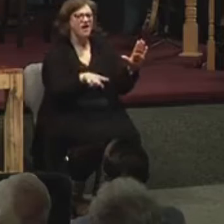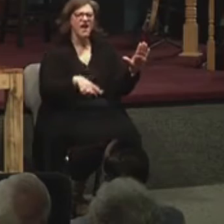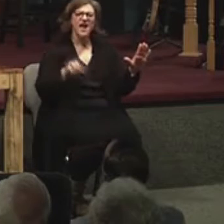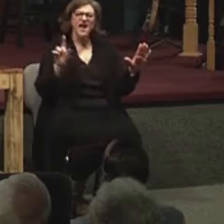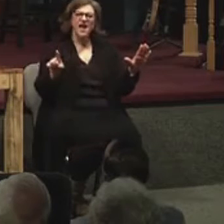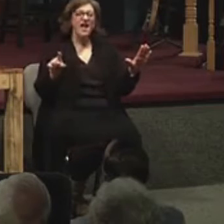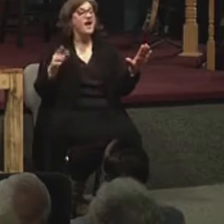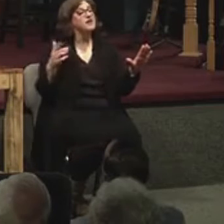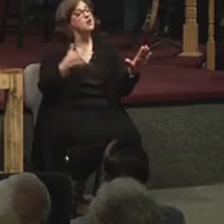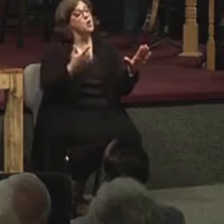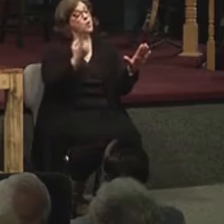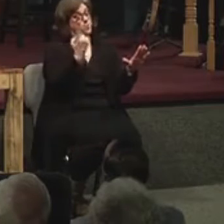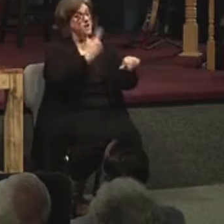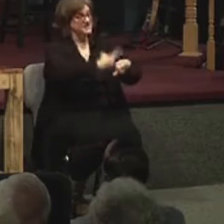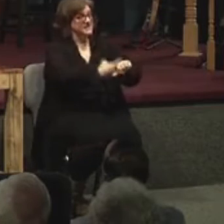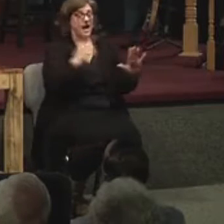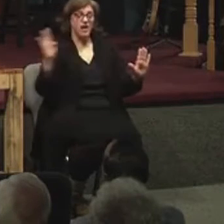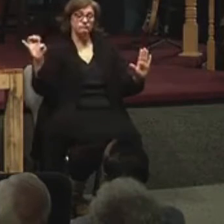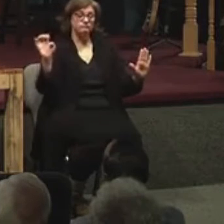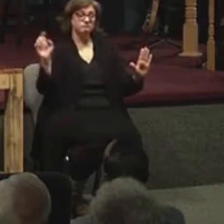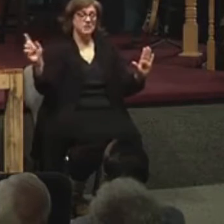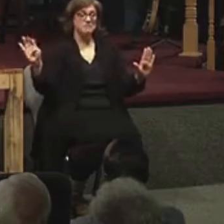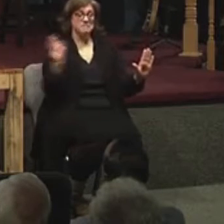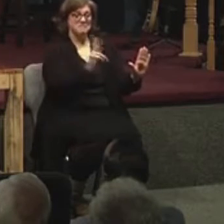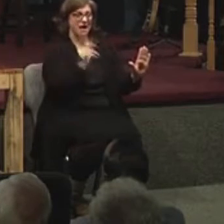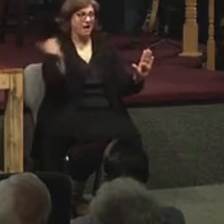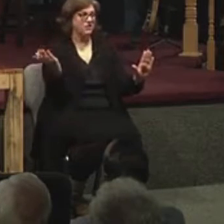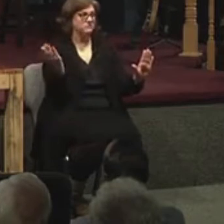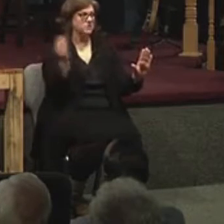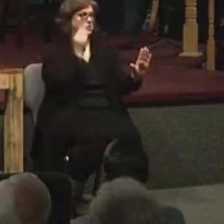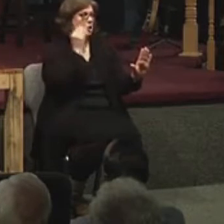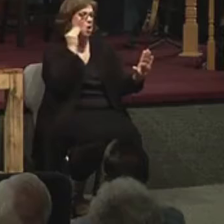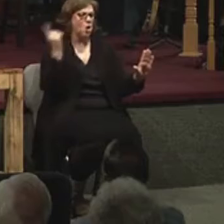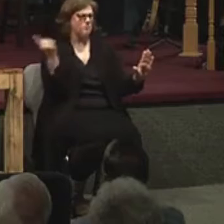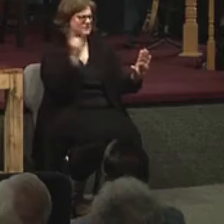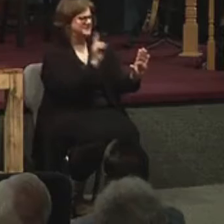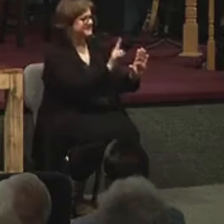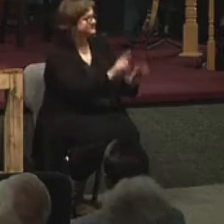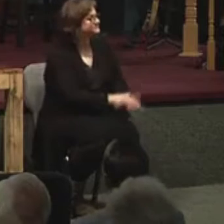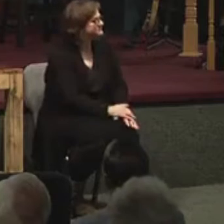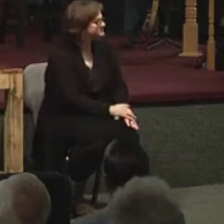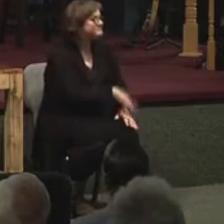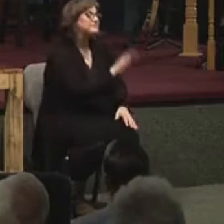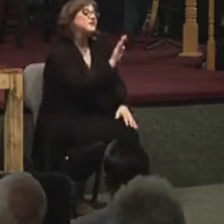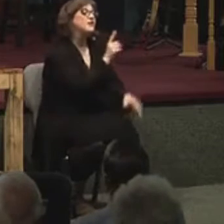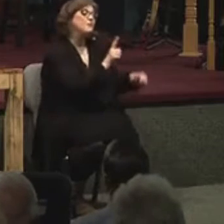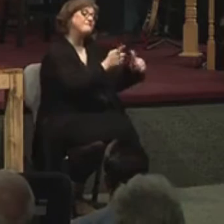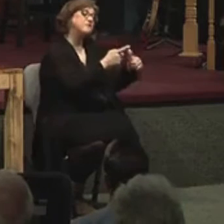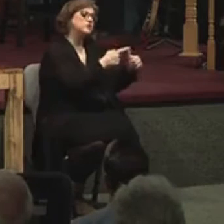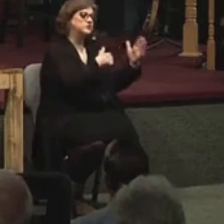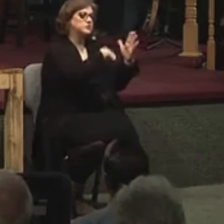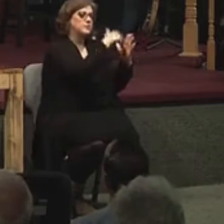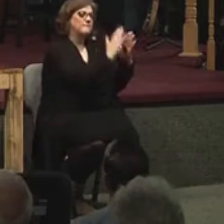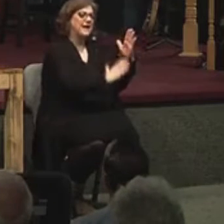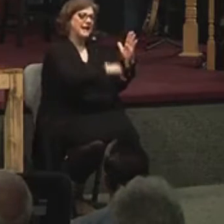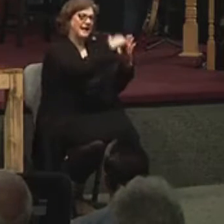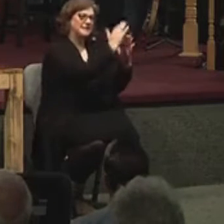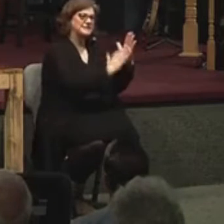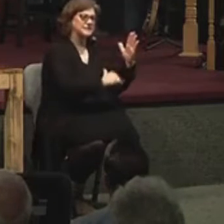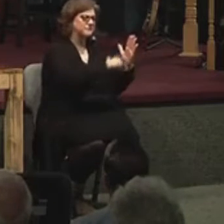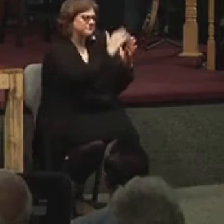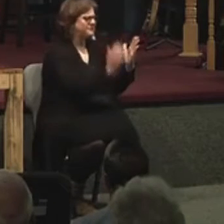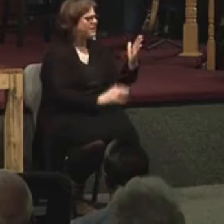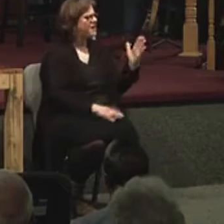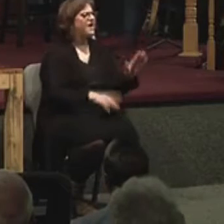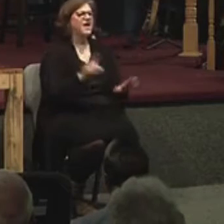front door. And the first thing he did, he walked in the house, he went into the garage, he went and got a nail, and he put the nail back in the door because there had been a nail